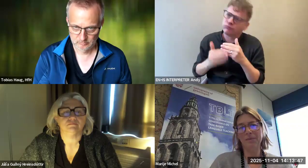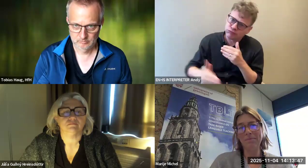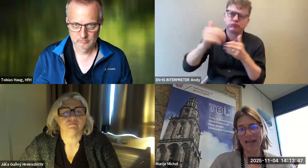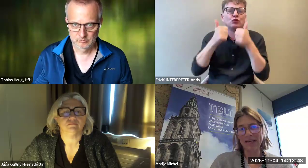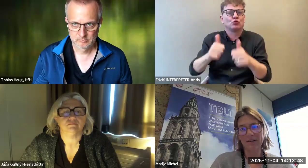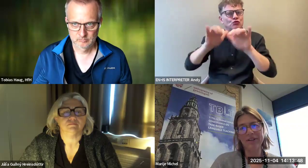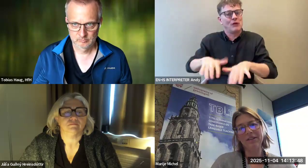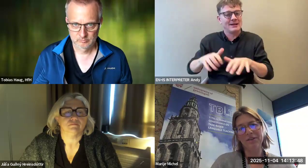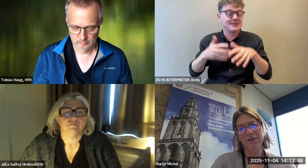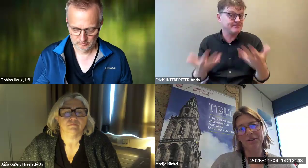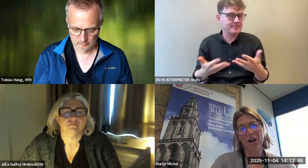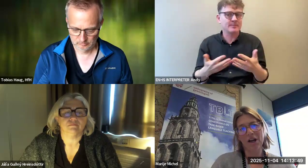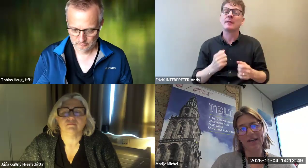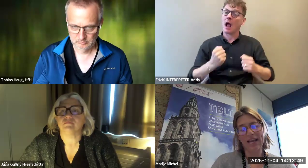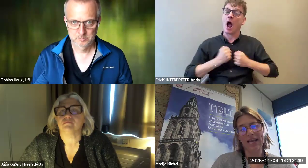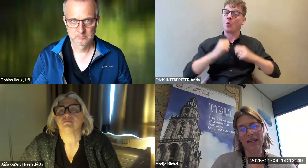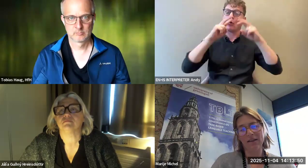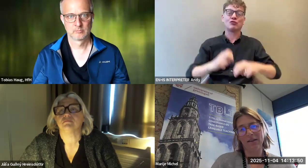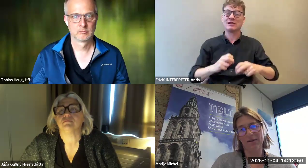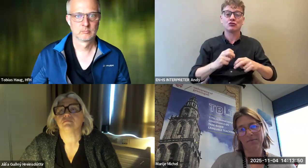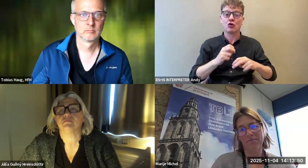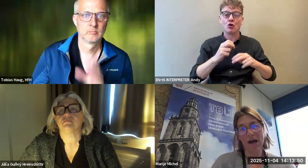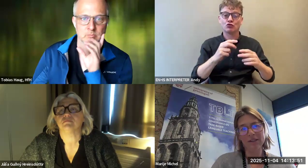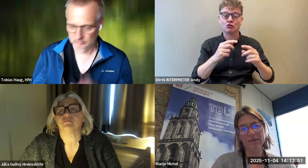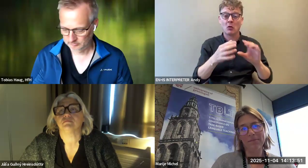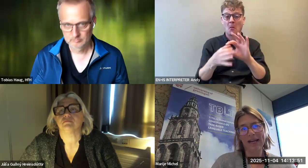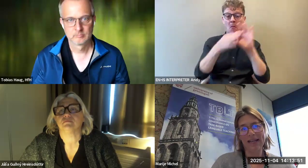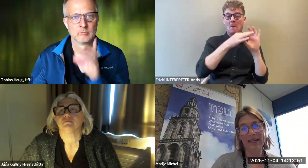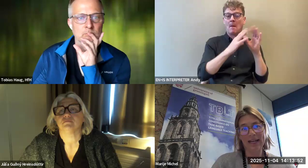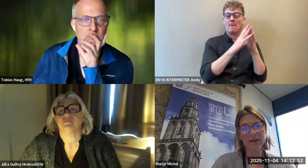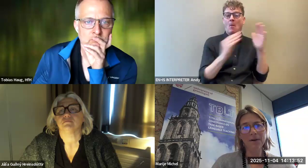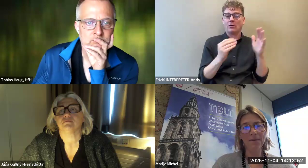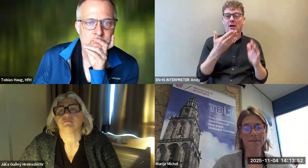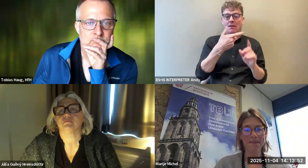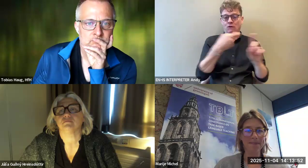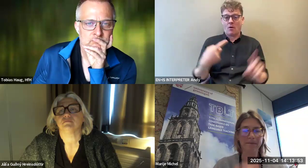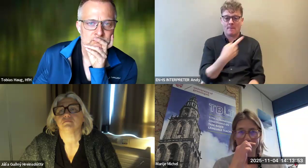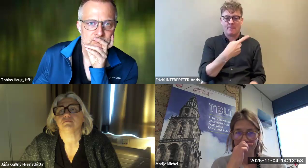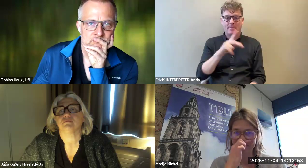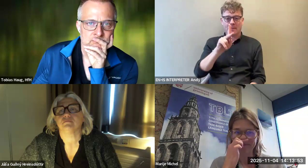Now, we base our research on a model